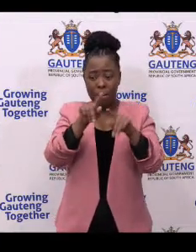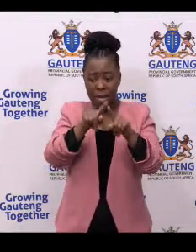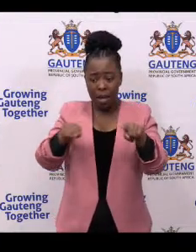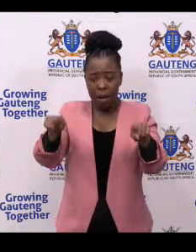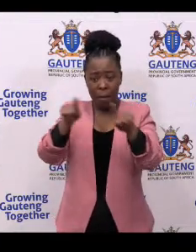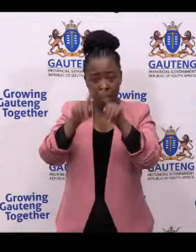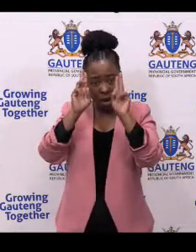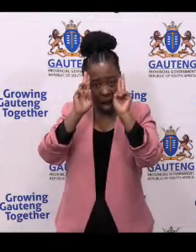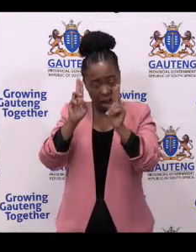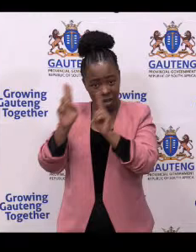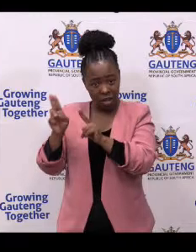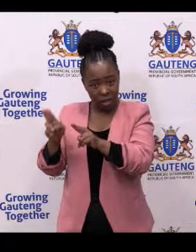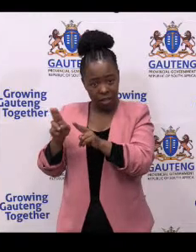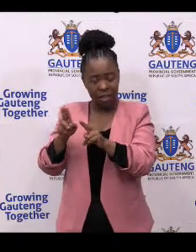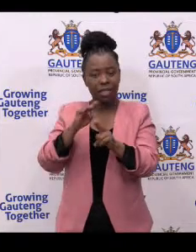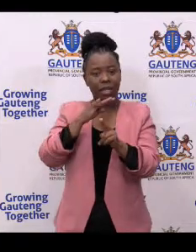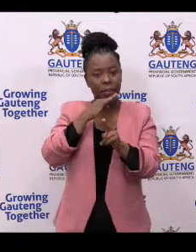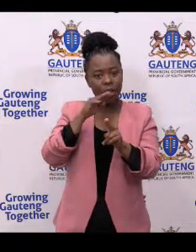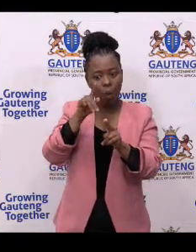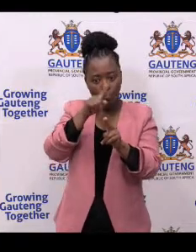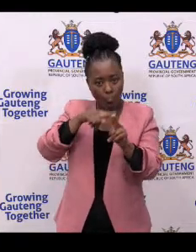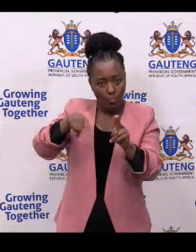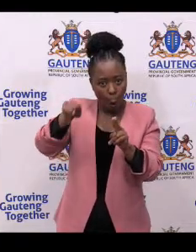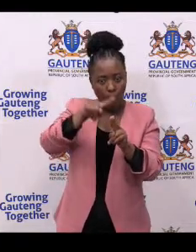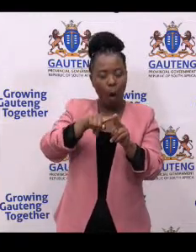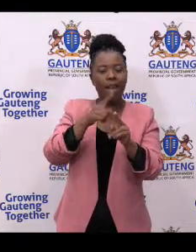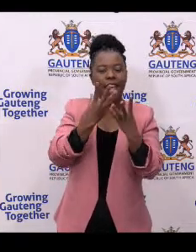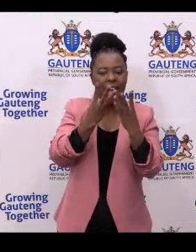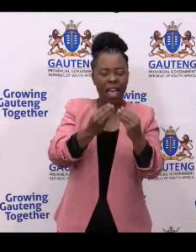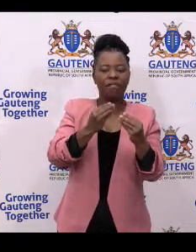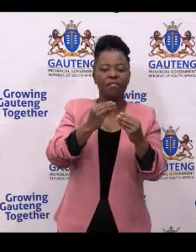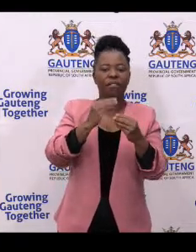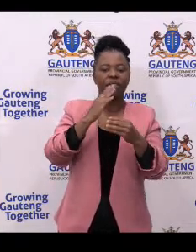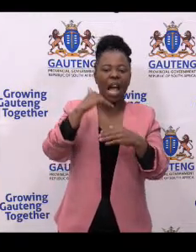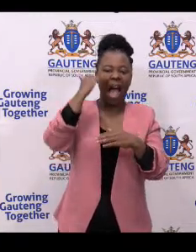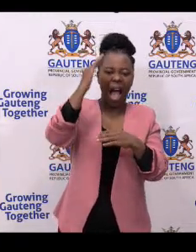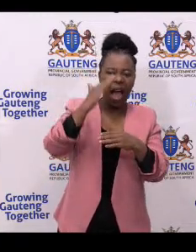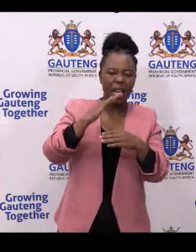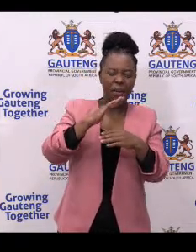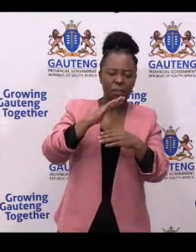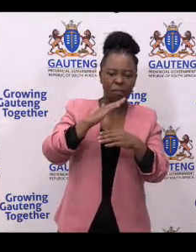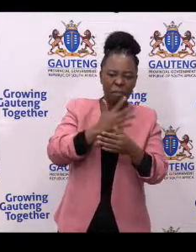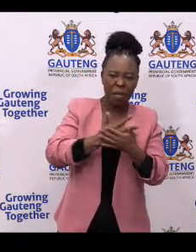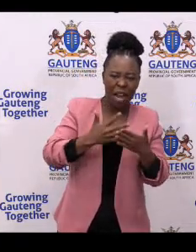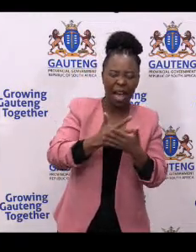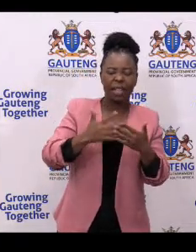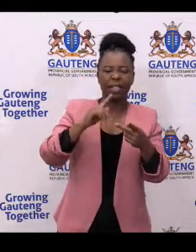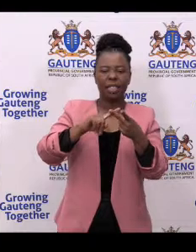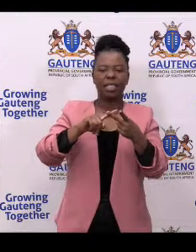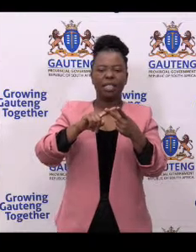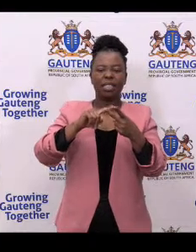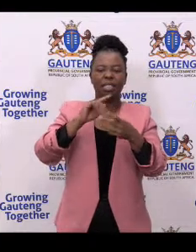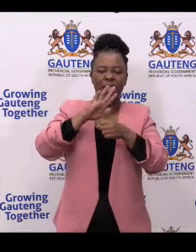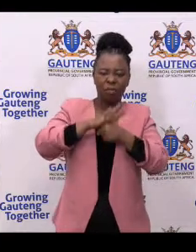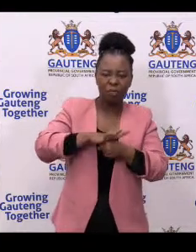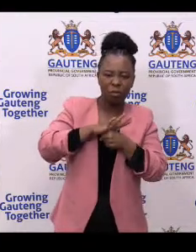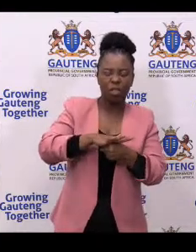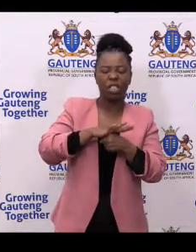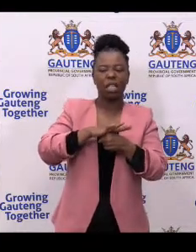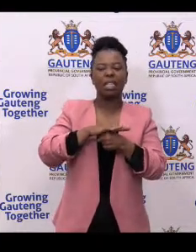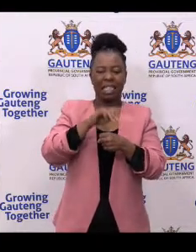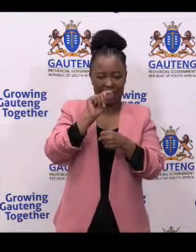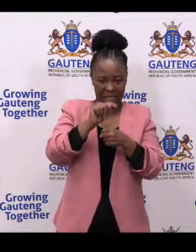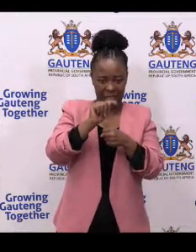they are actually having all these comorbidities of hypertension and diabetes, which is something that means that